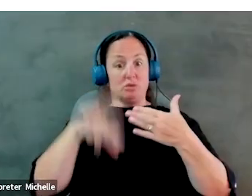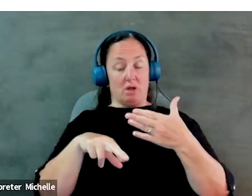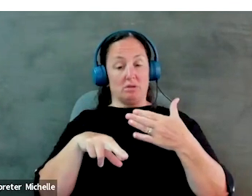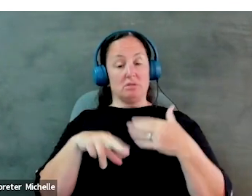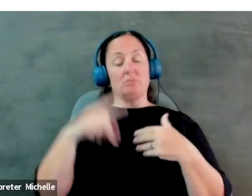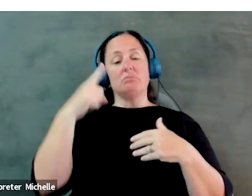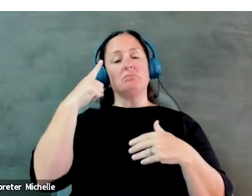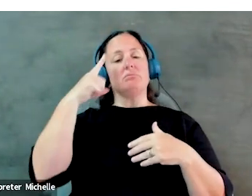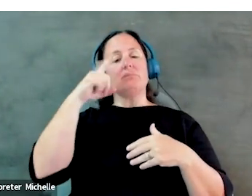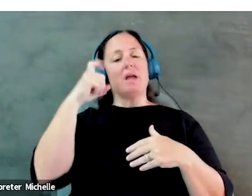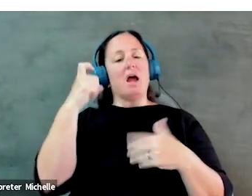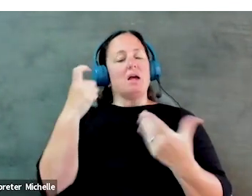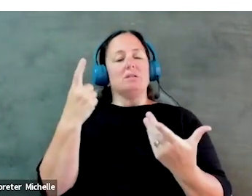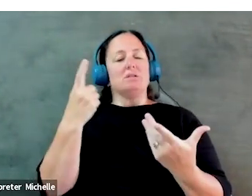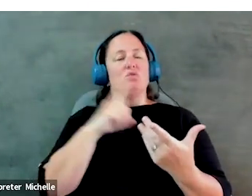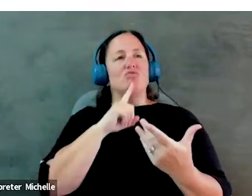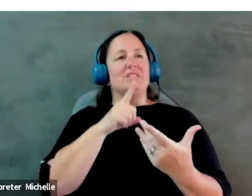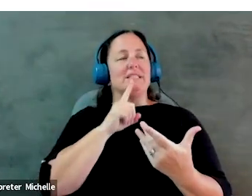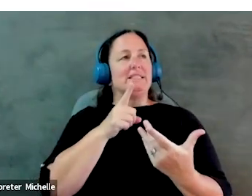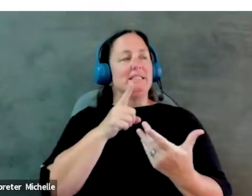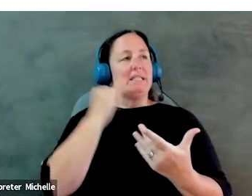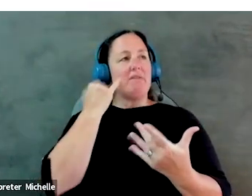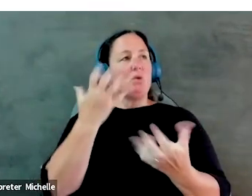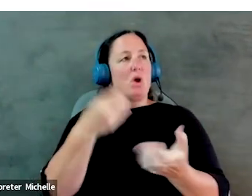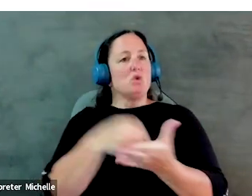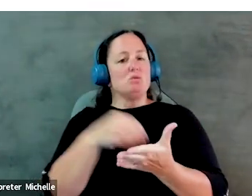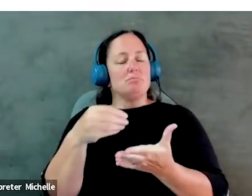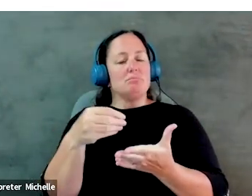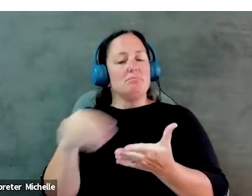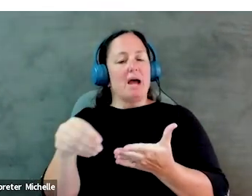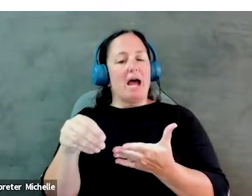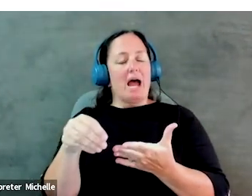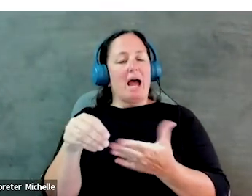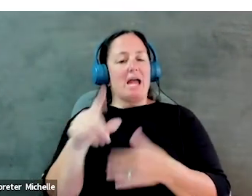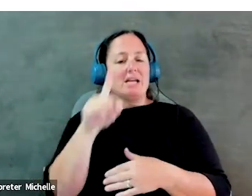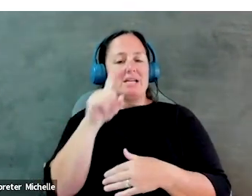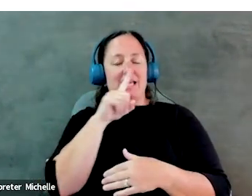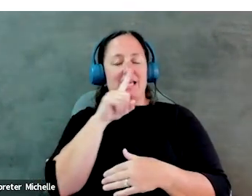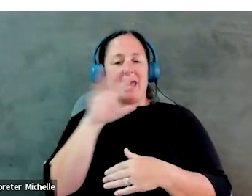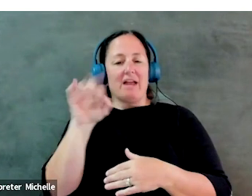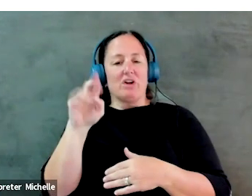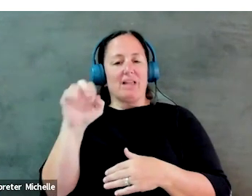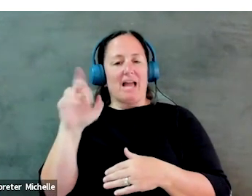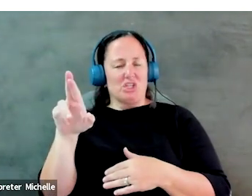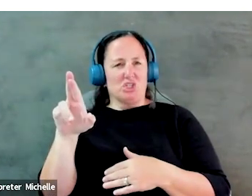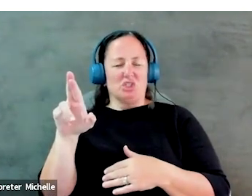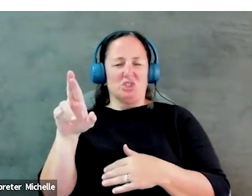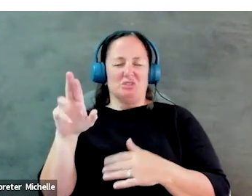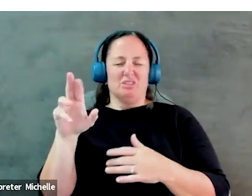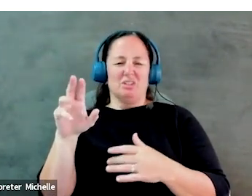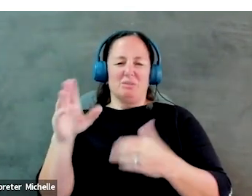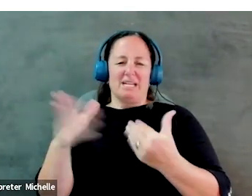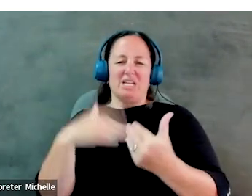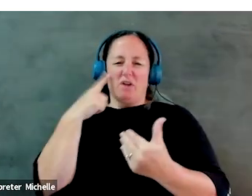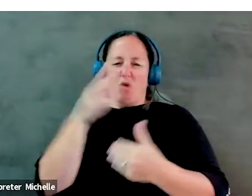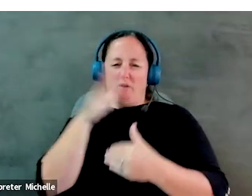example, because logistically speaking, you know, to buy a synthetic fertilizer much more convenient to do for